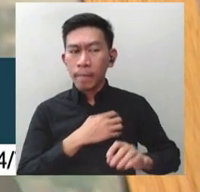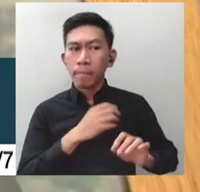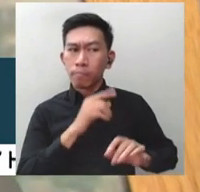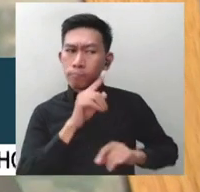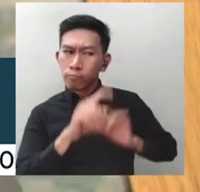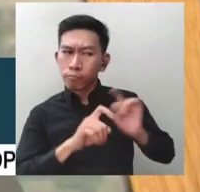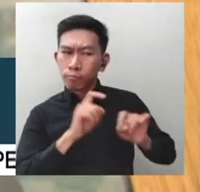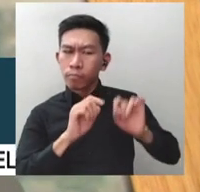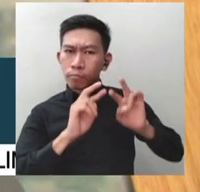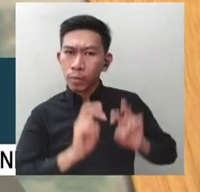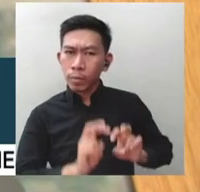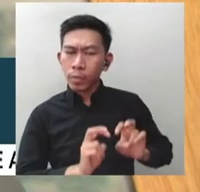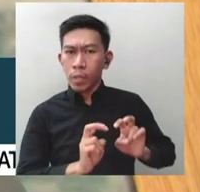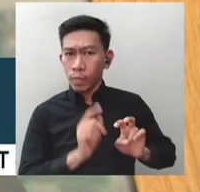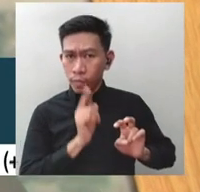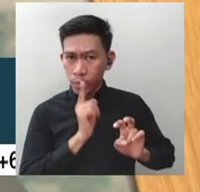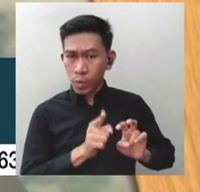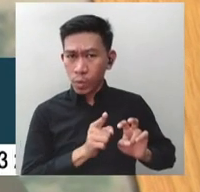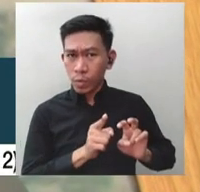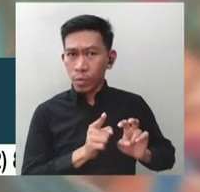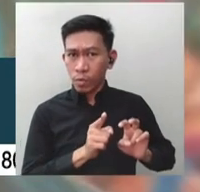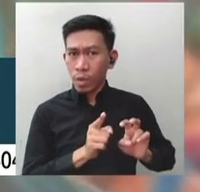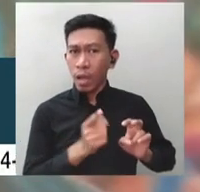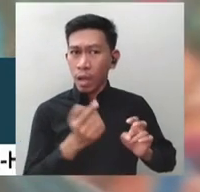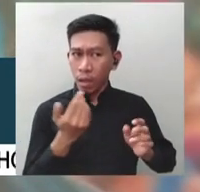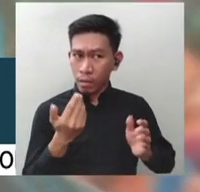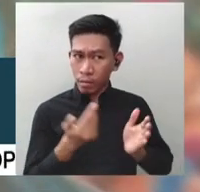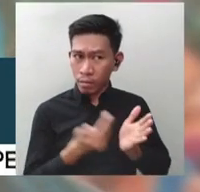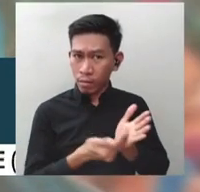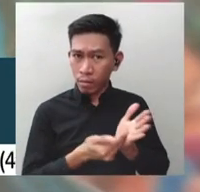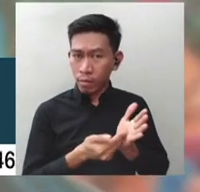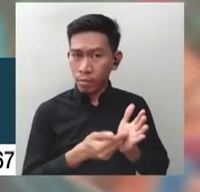whether it is really justifiable